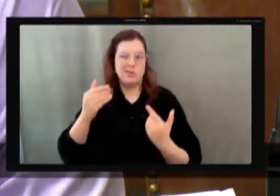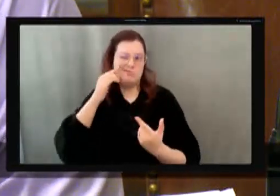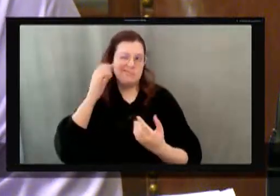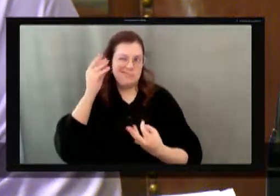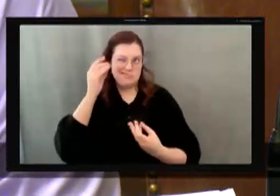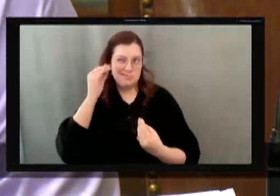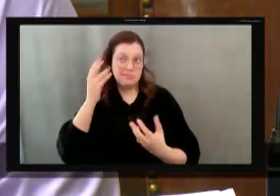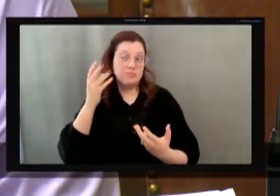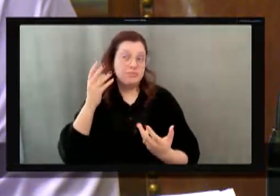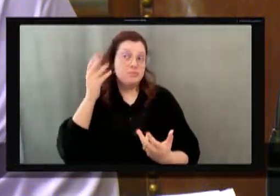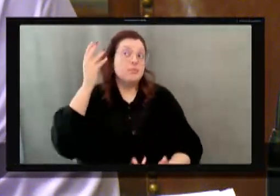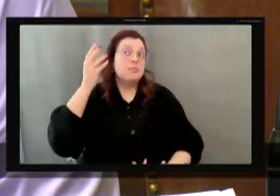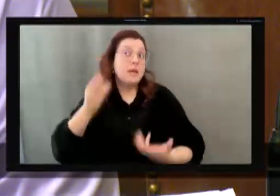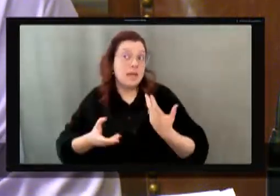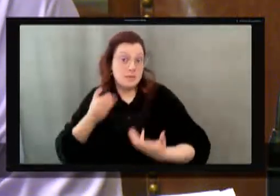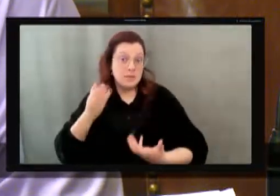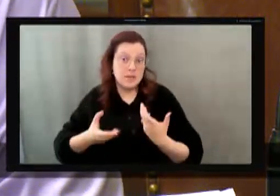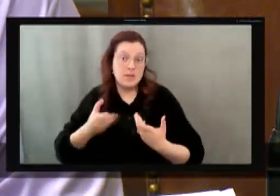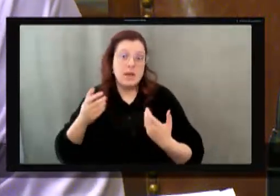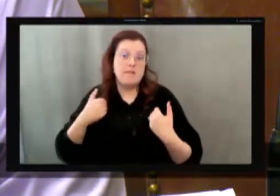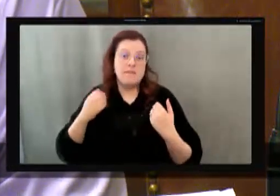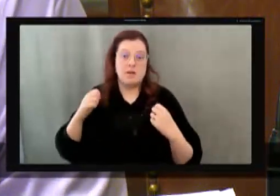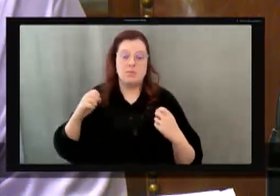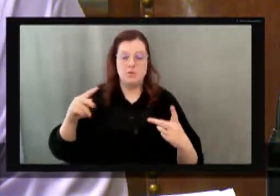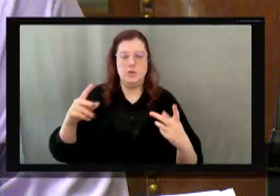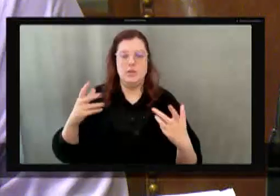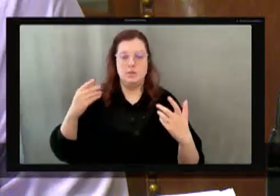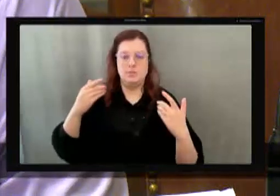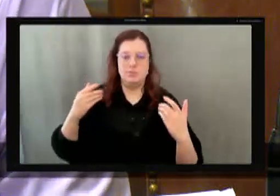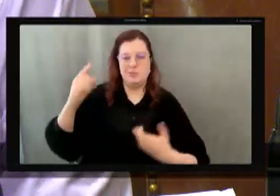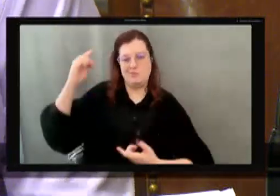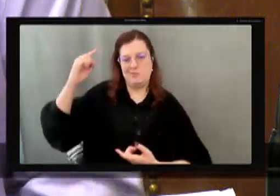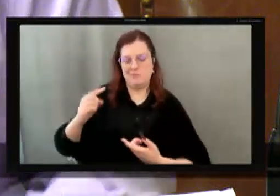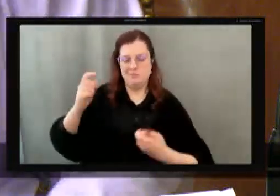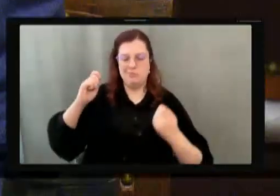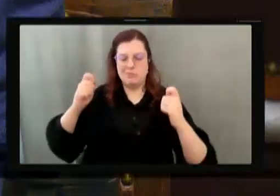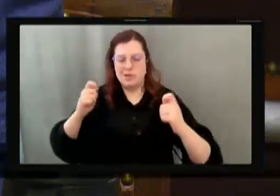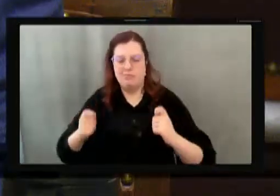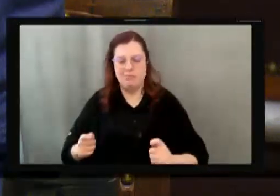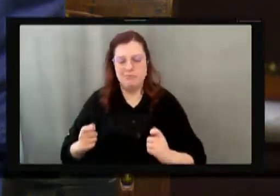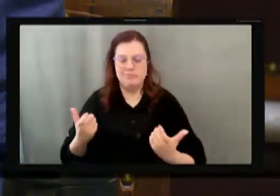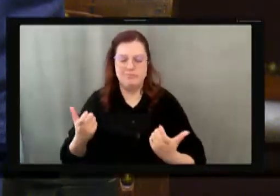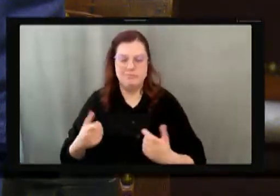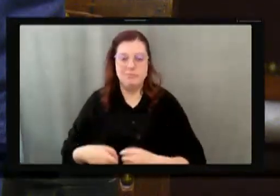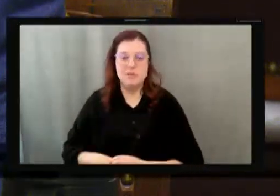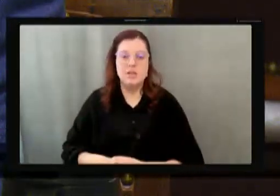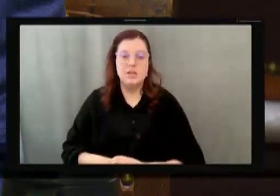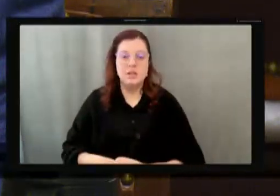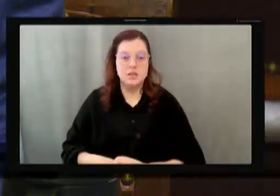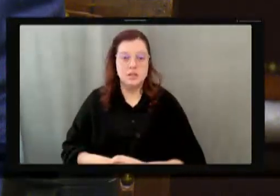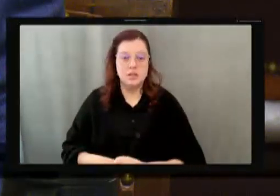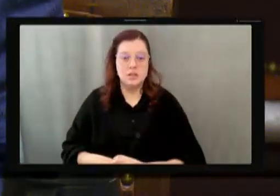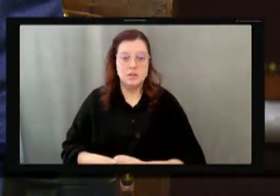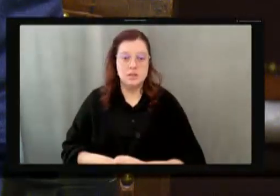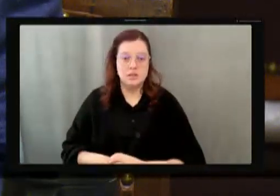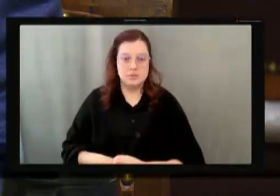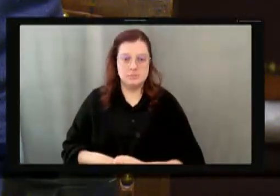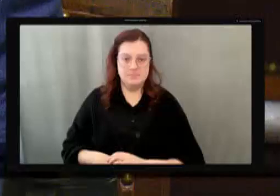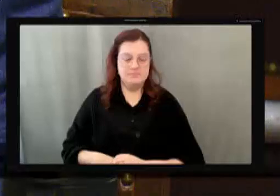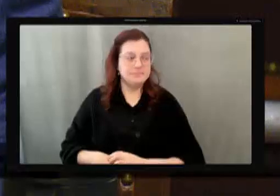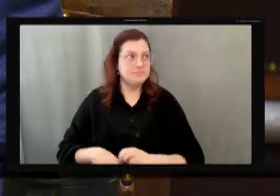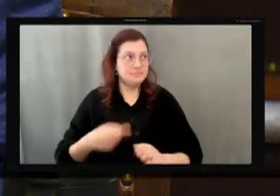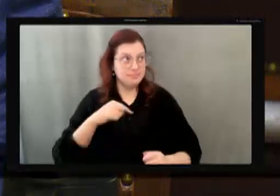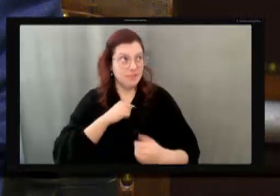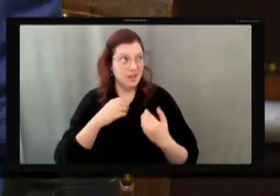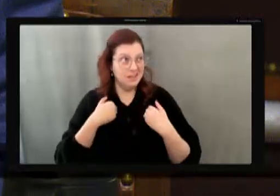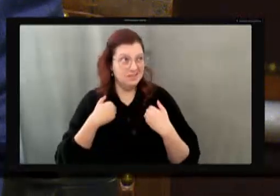and then there may be an opportunity for us to do some adjusting. Right. So do we have like a real estate agent who